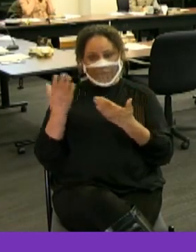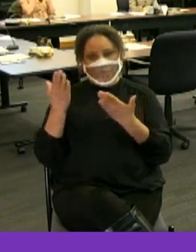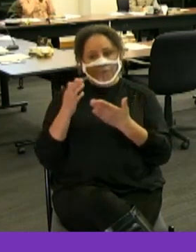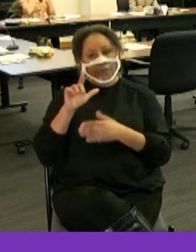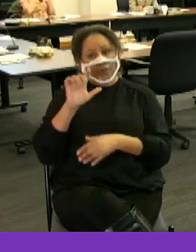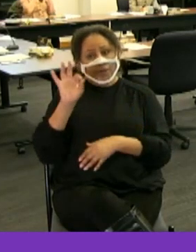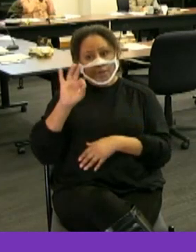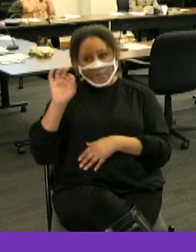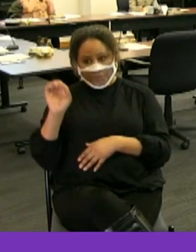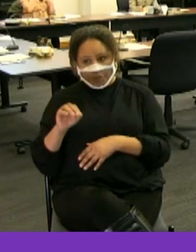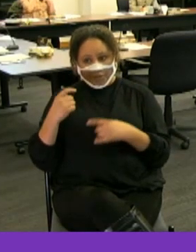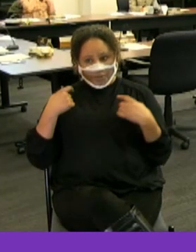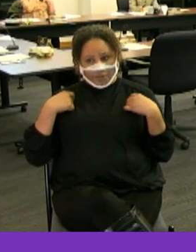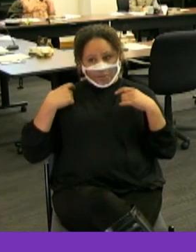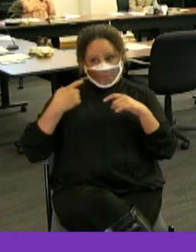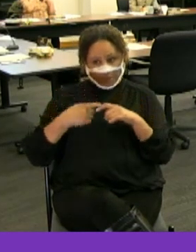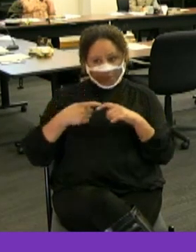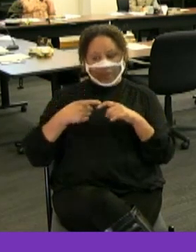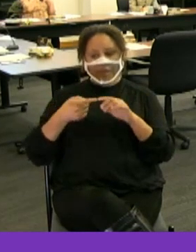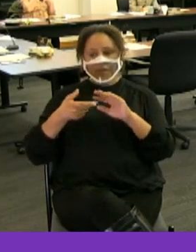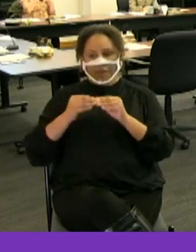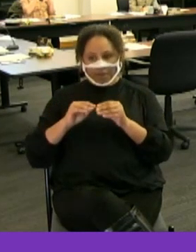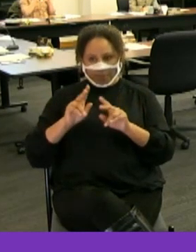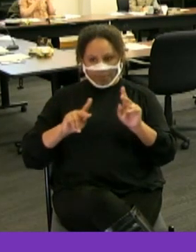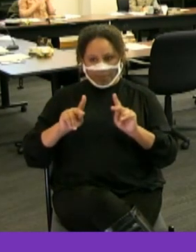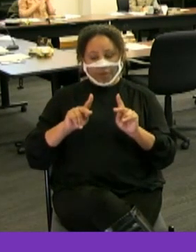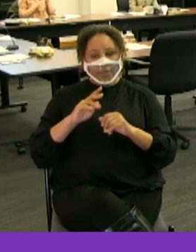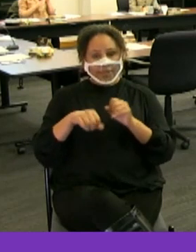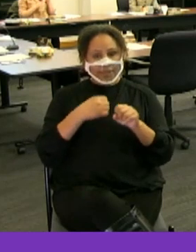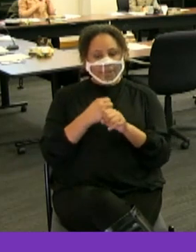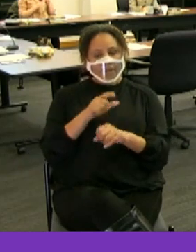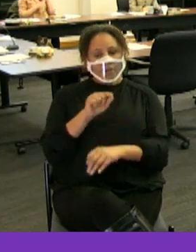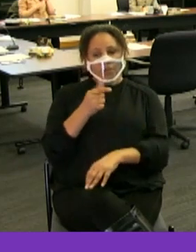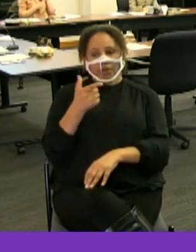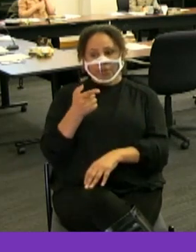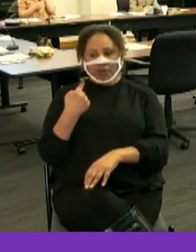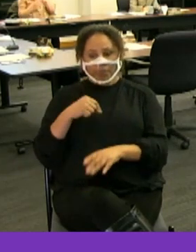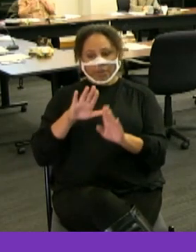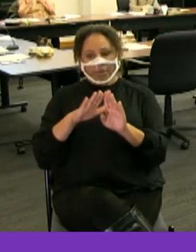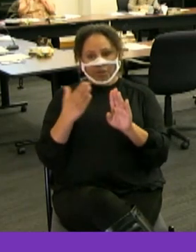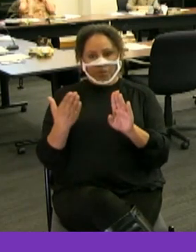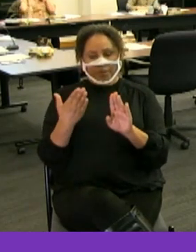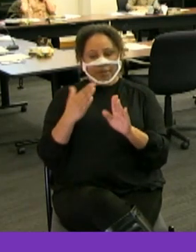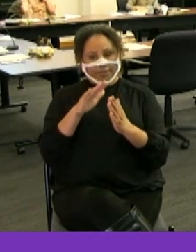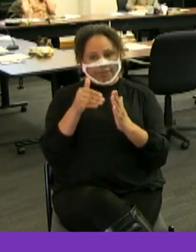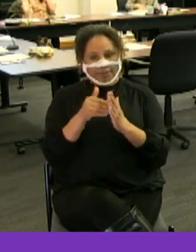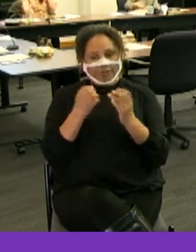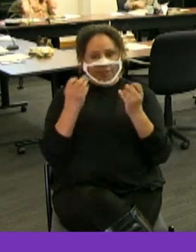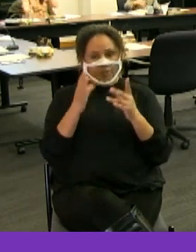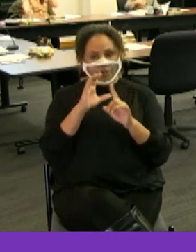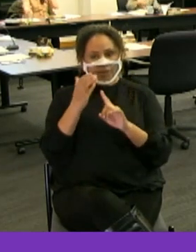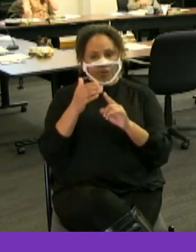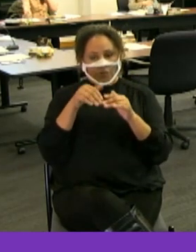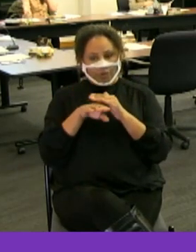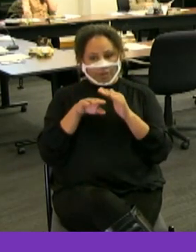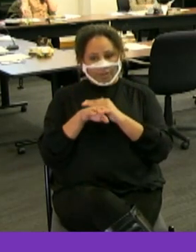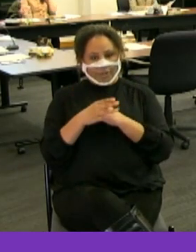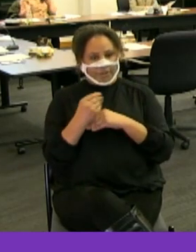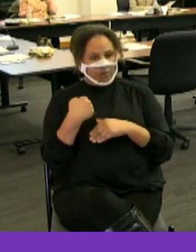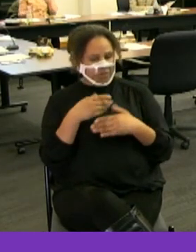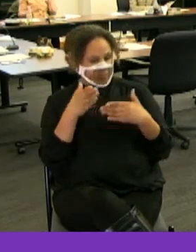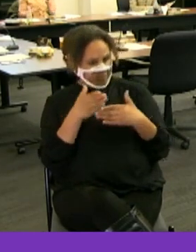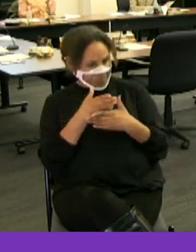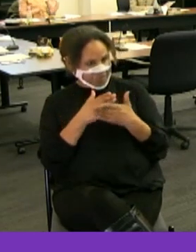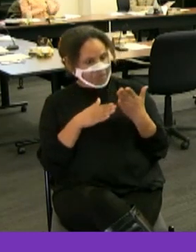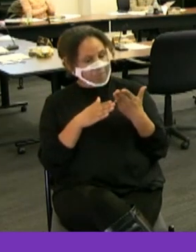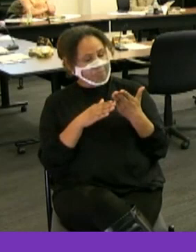Hispanic population. In 2021, we opened the Center for Multicultural Access, so we were sharing some of our highlights with him as well, that